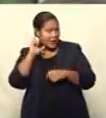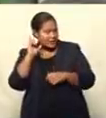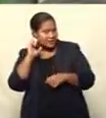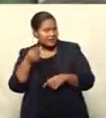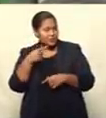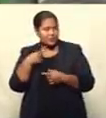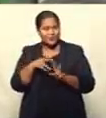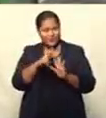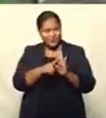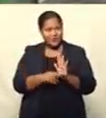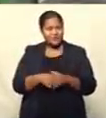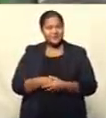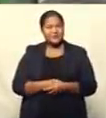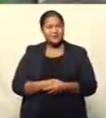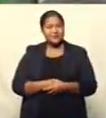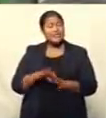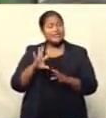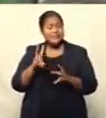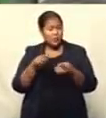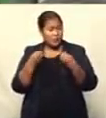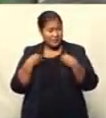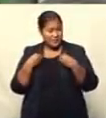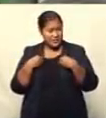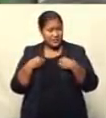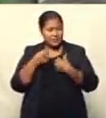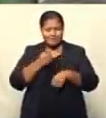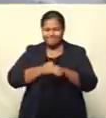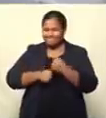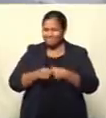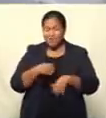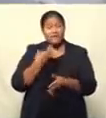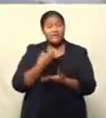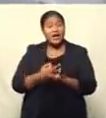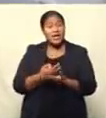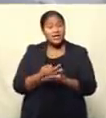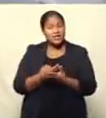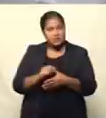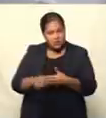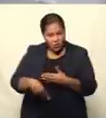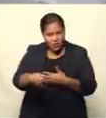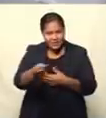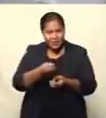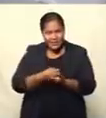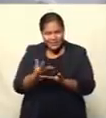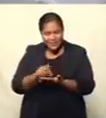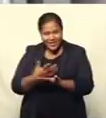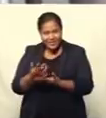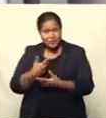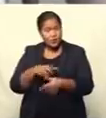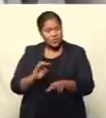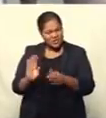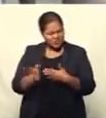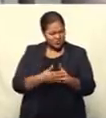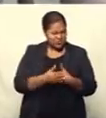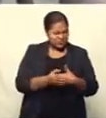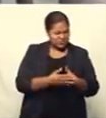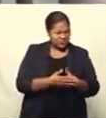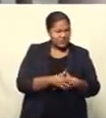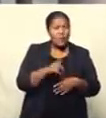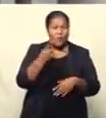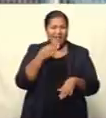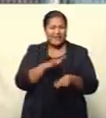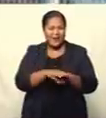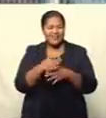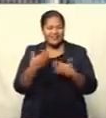thing. Some of these businesses have been struggling financially to keep up with their expenses as they've remained closed for almost a month